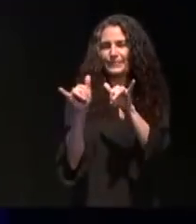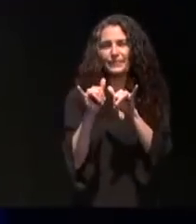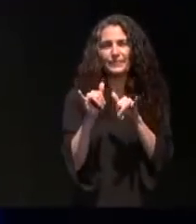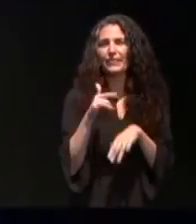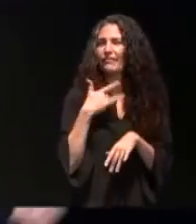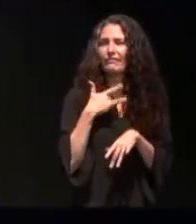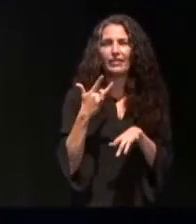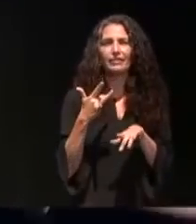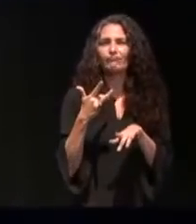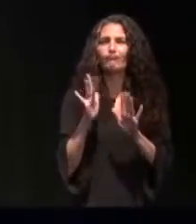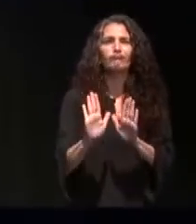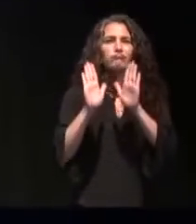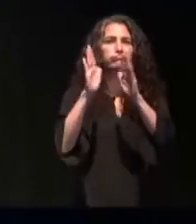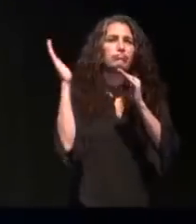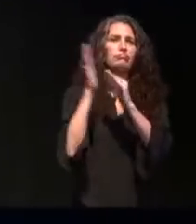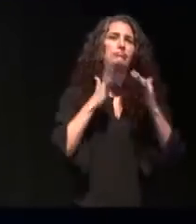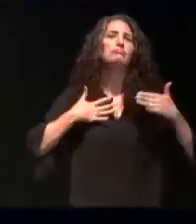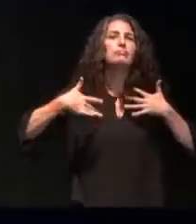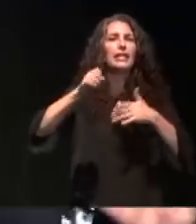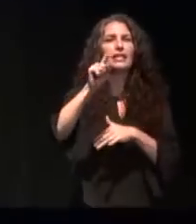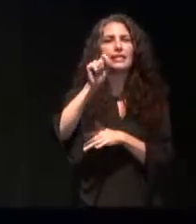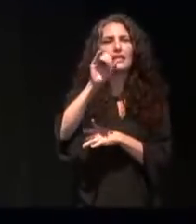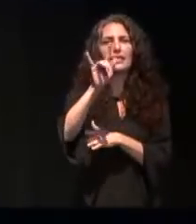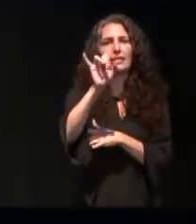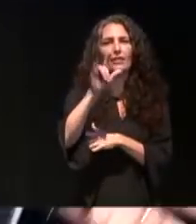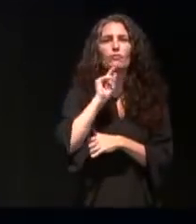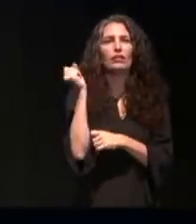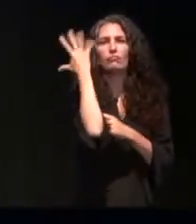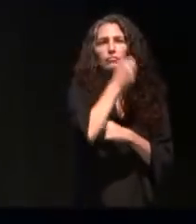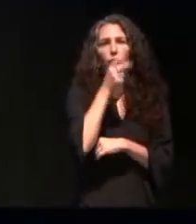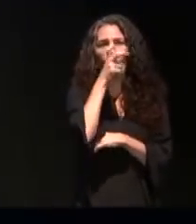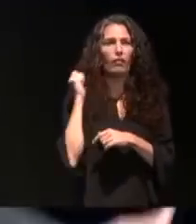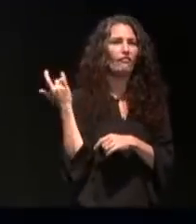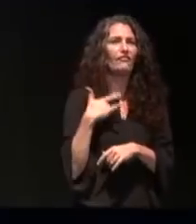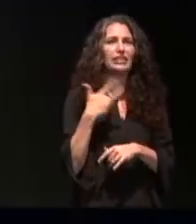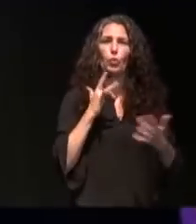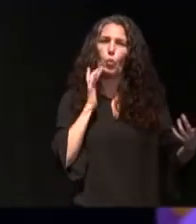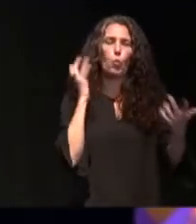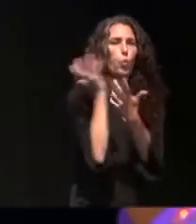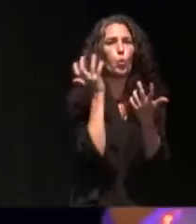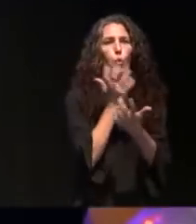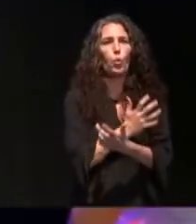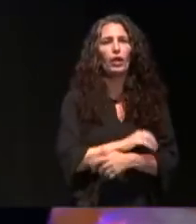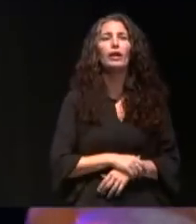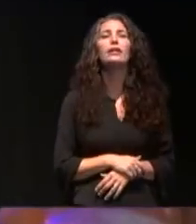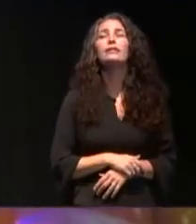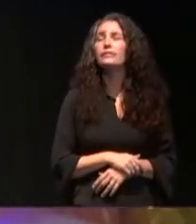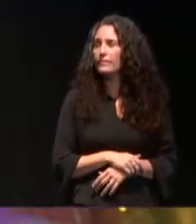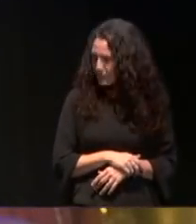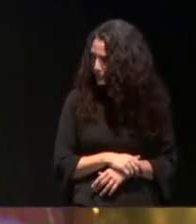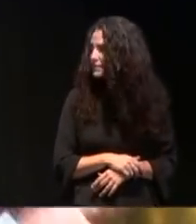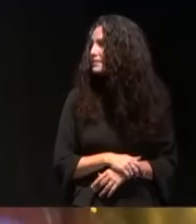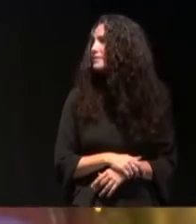feels ecstatic, beautiful, orgasmic. Woo-wee!